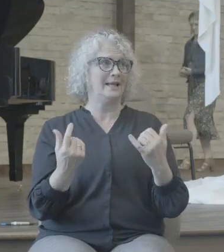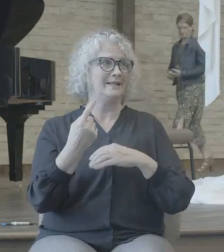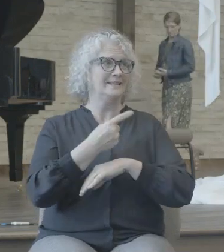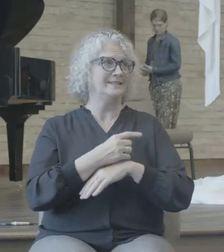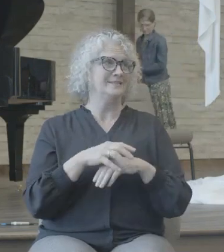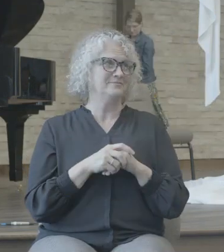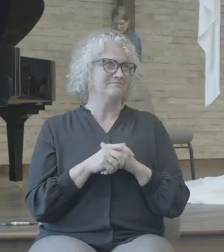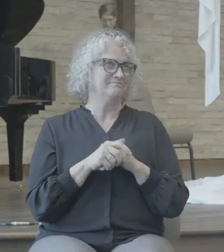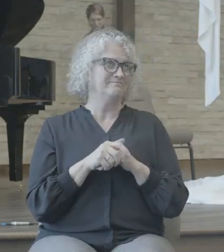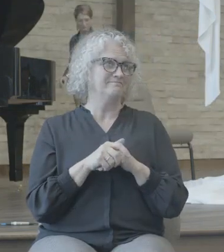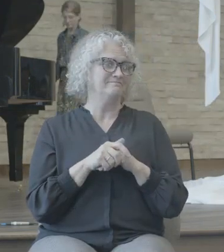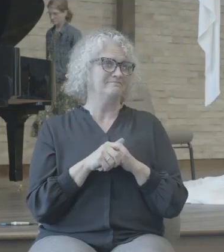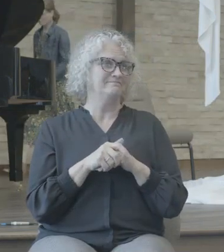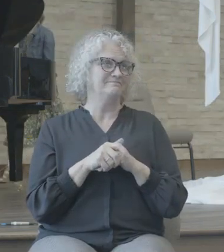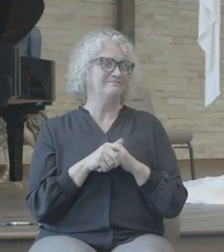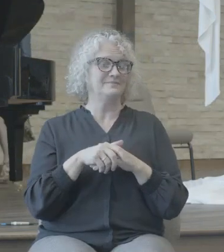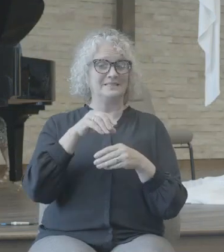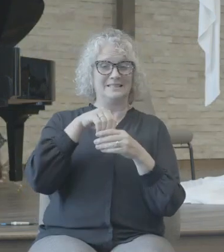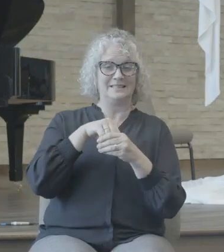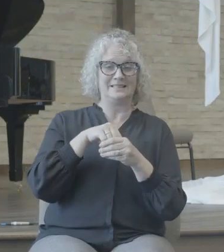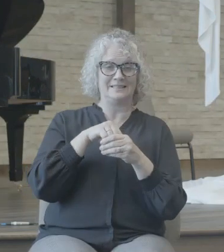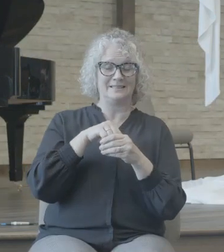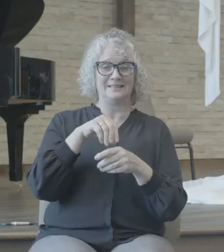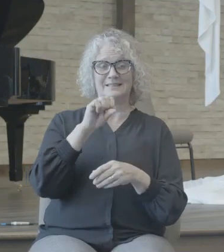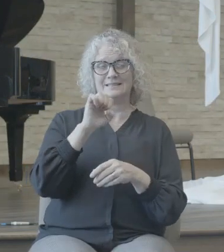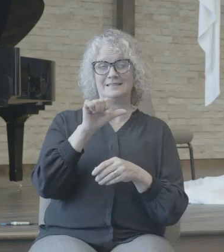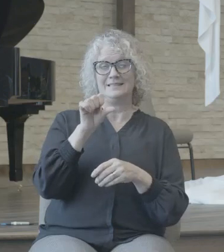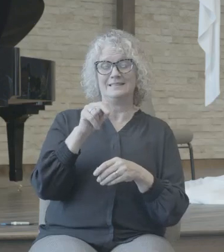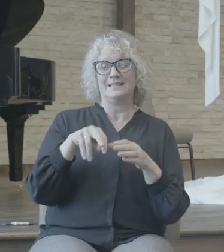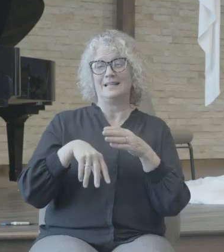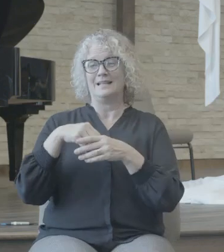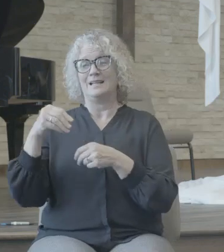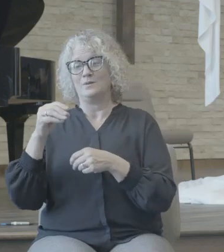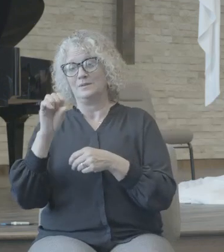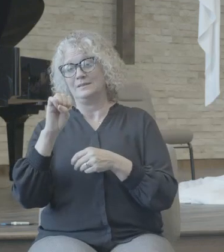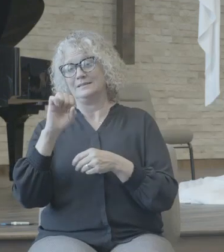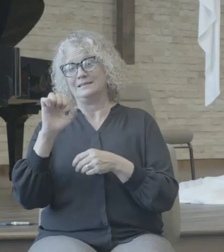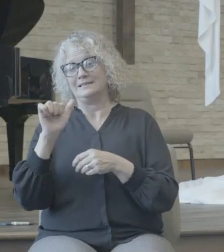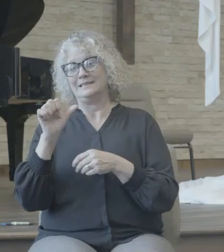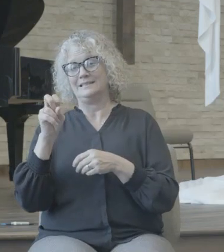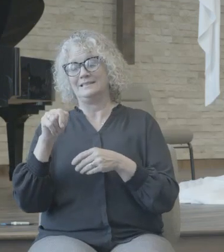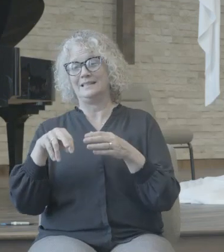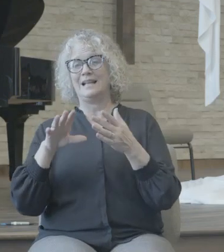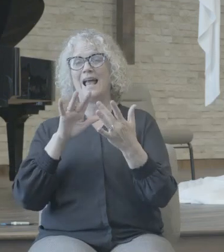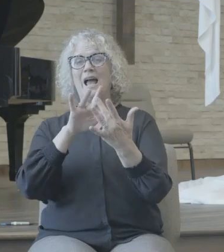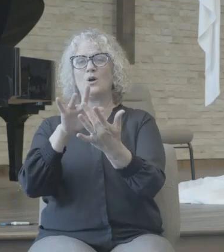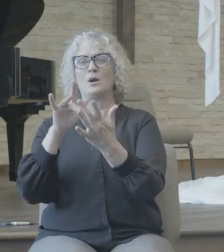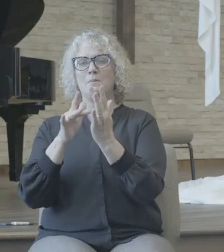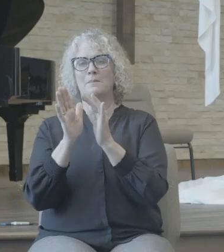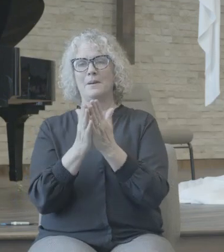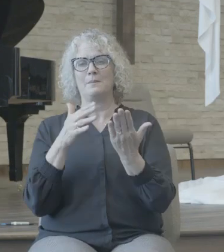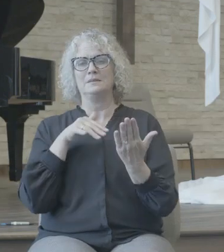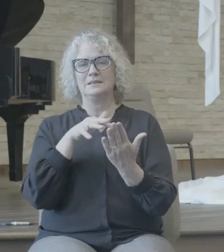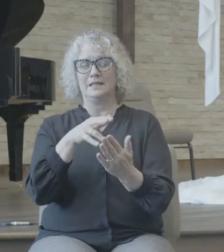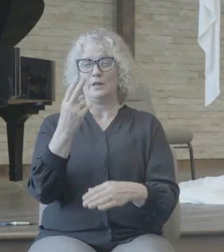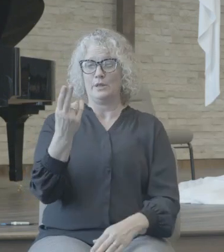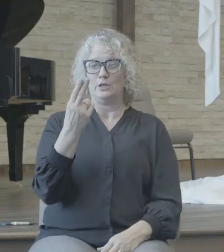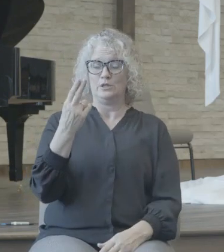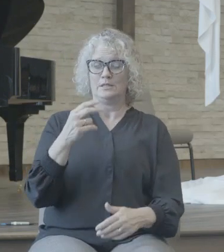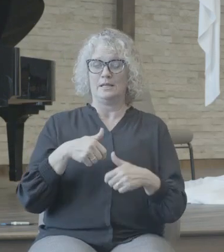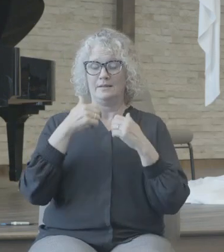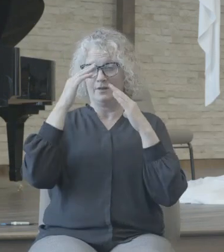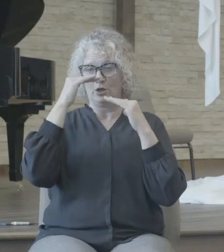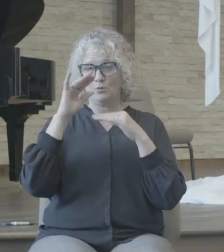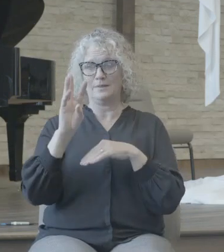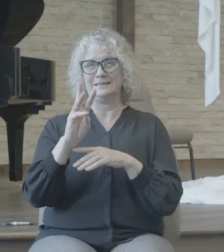The in-season and out-of-season outreach Bible study is this Thursday at Living Hope, beginning at